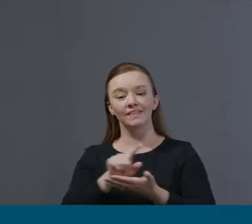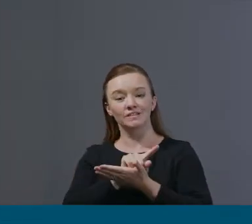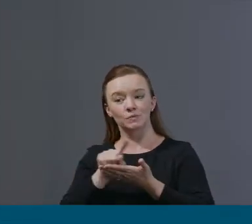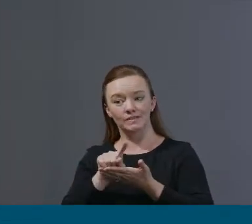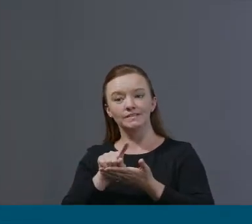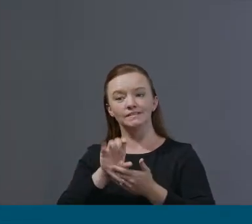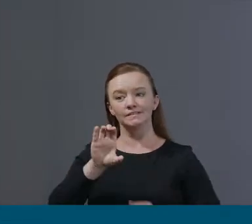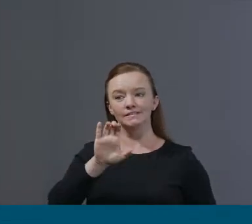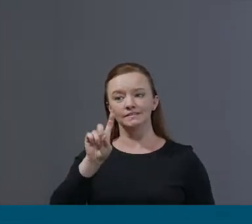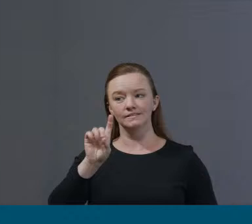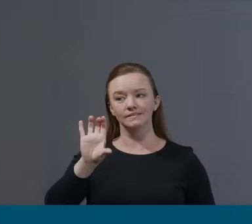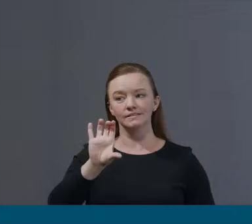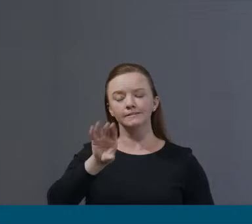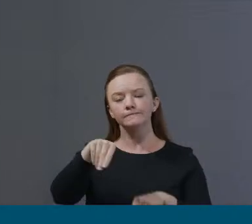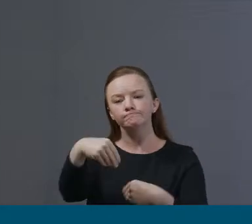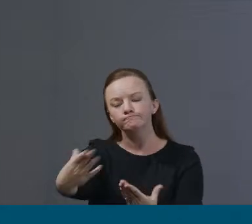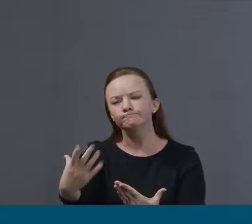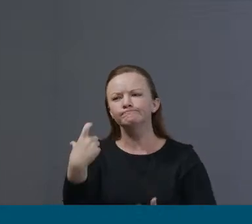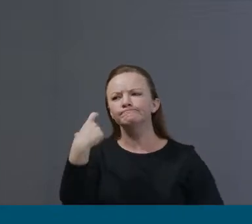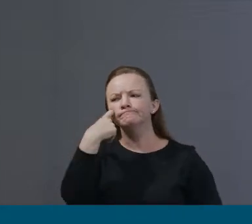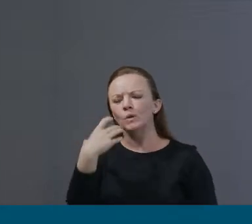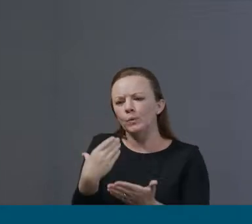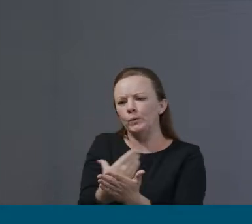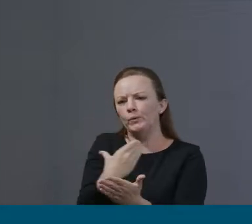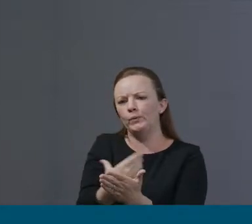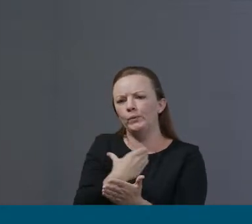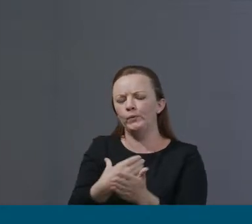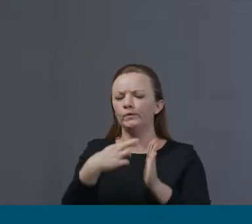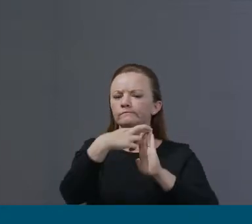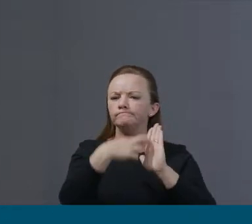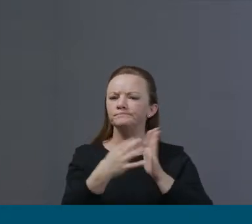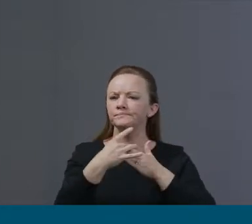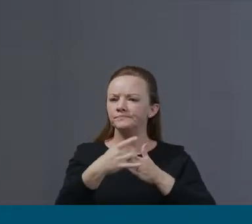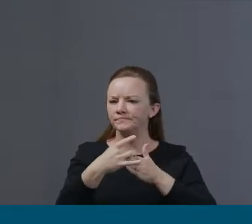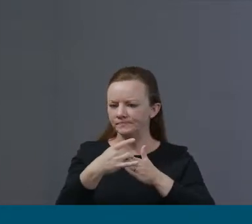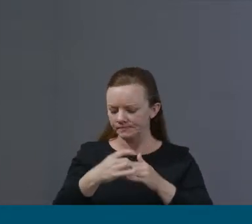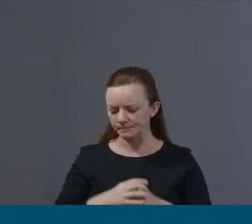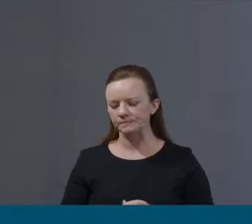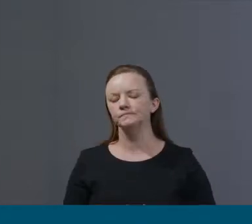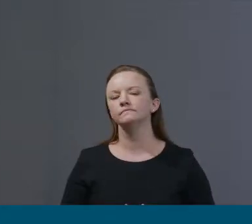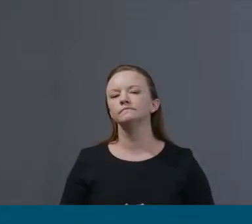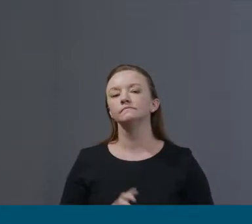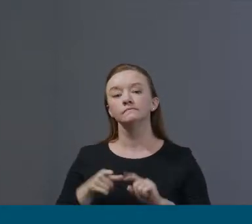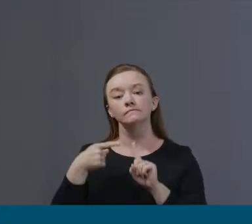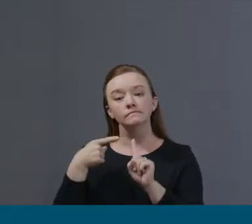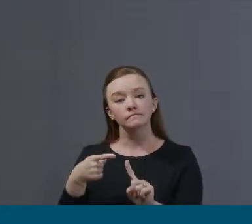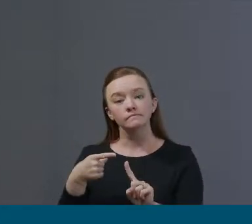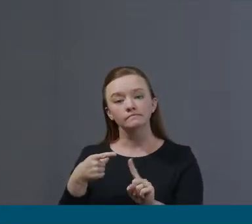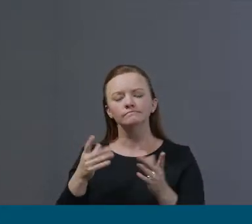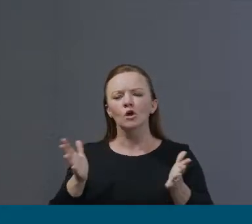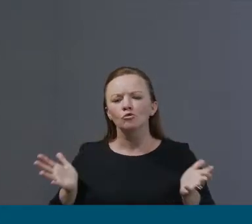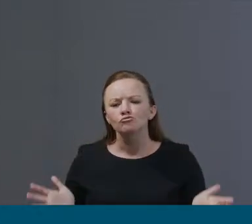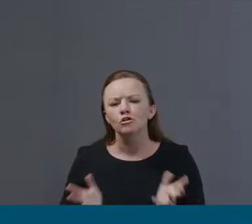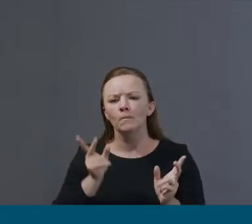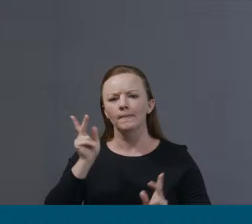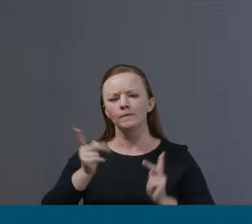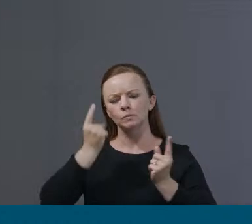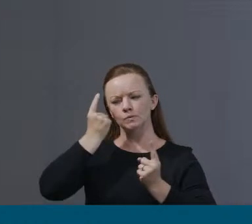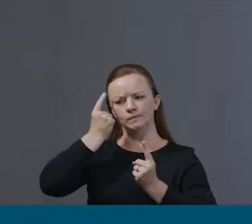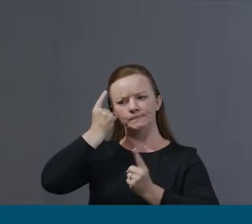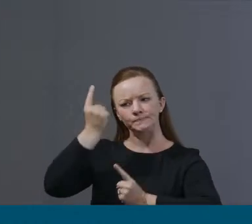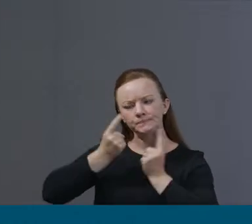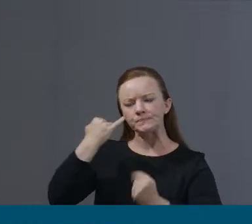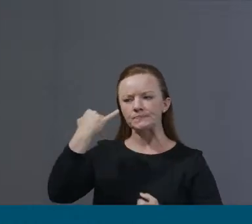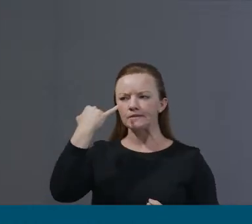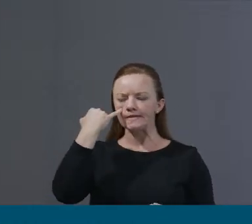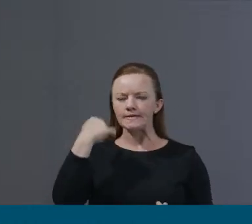released brand new guidance, and it's to encourage individuals to think about how risky, if